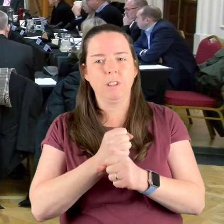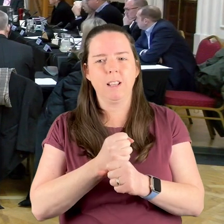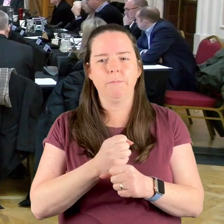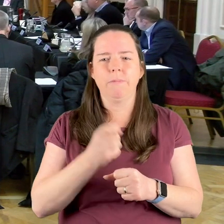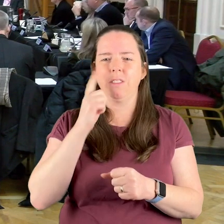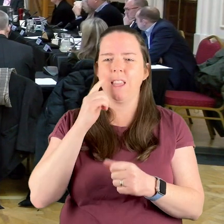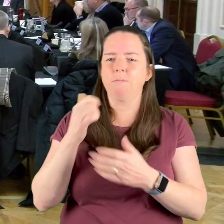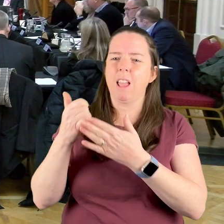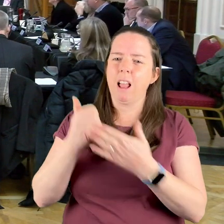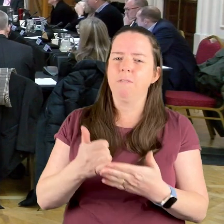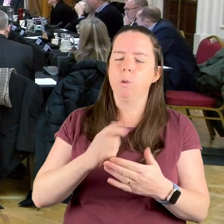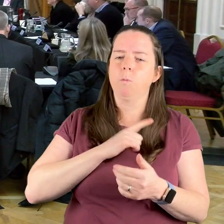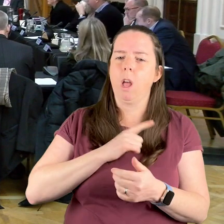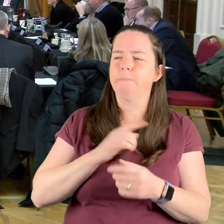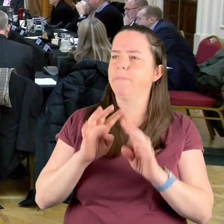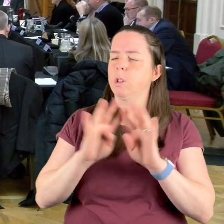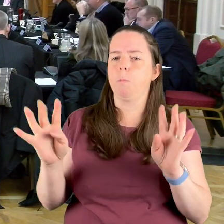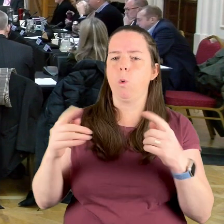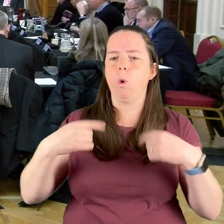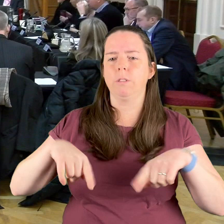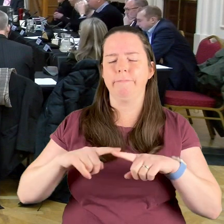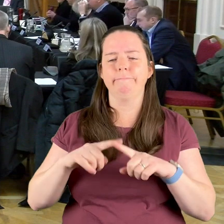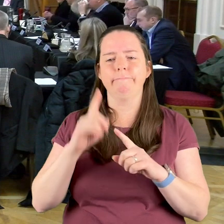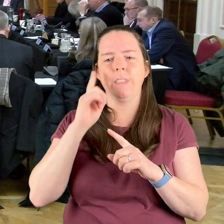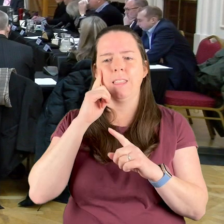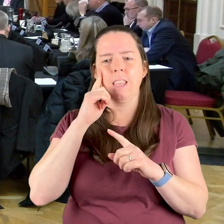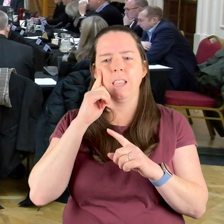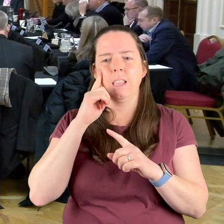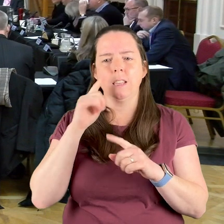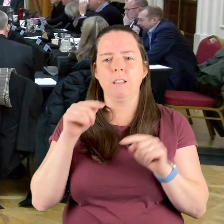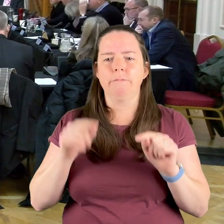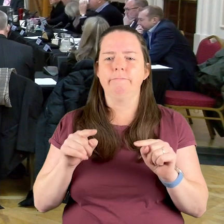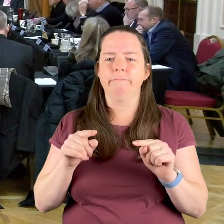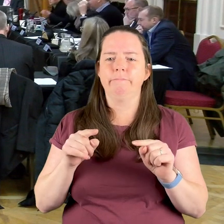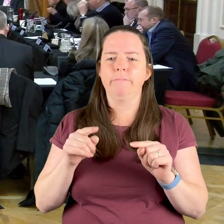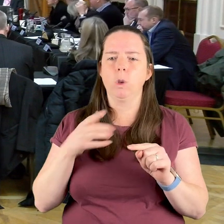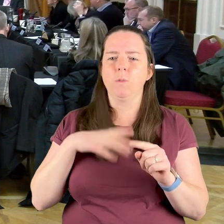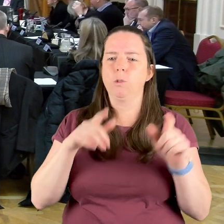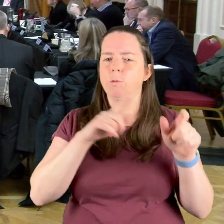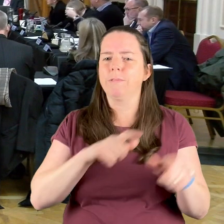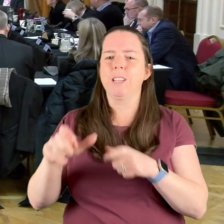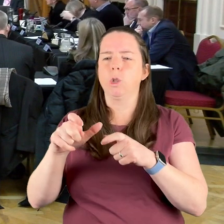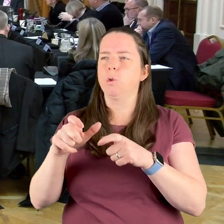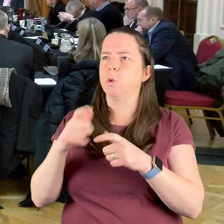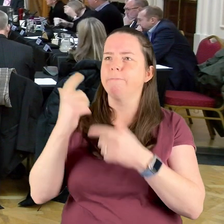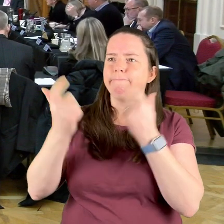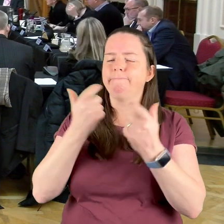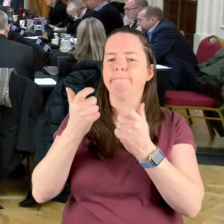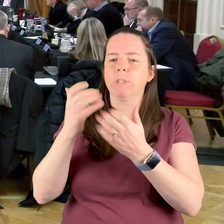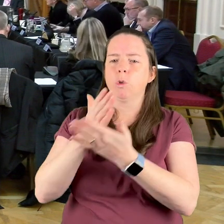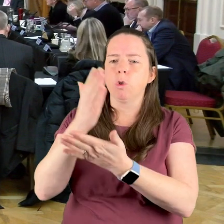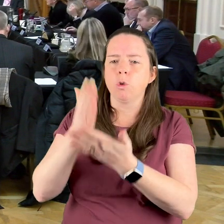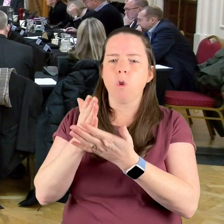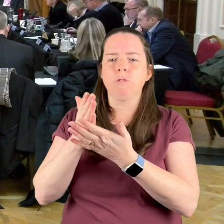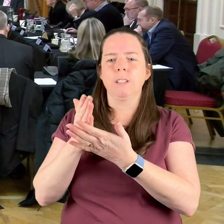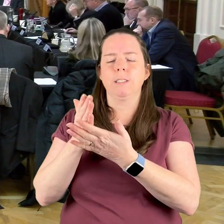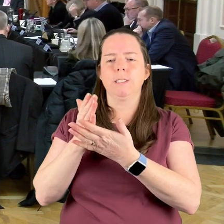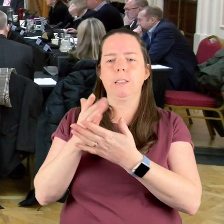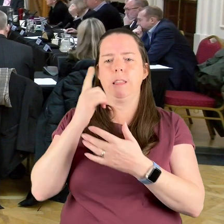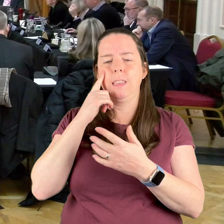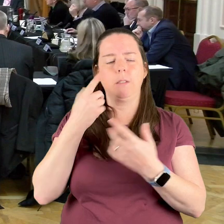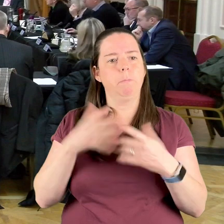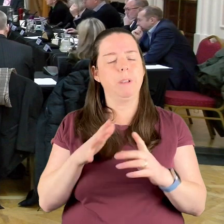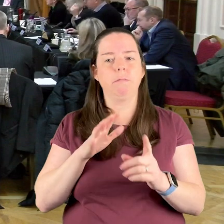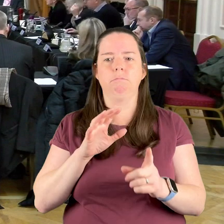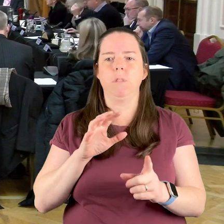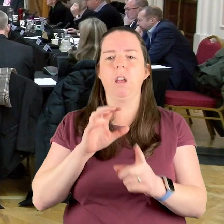Thank you, Gloria, and I think that would be very helpful because I think as a board, I think this is something that we need to continue to seek assurance